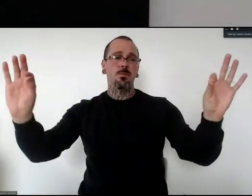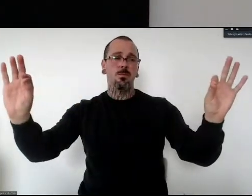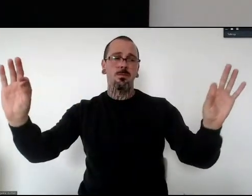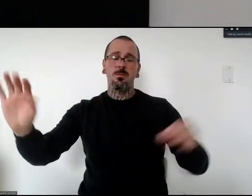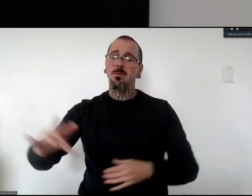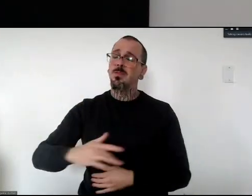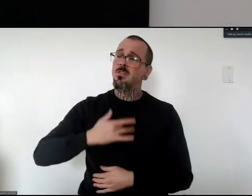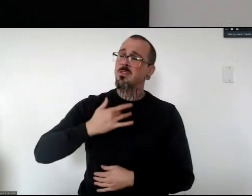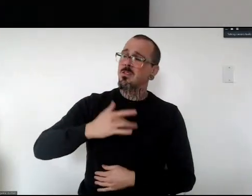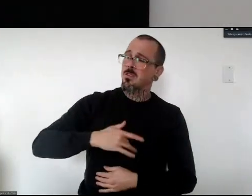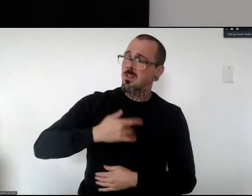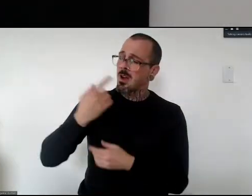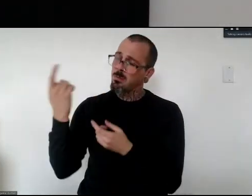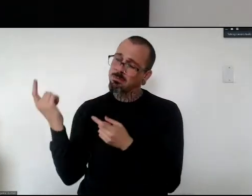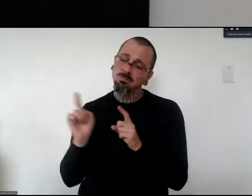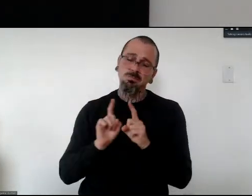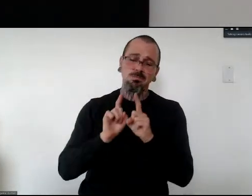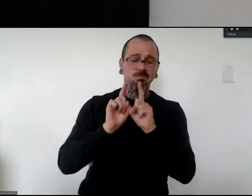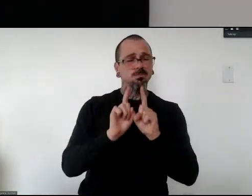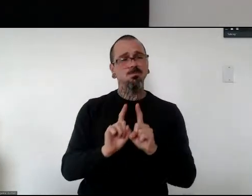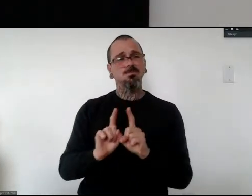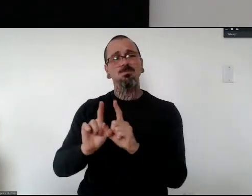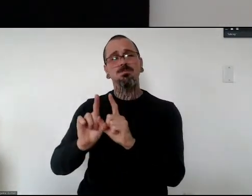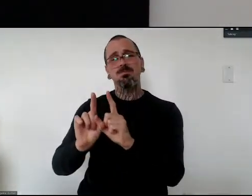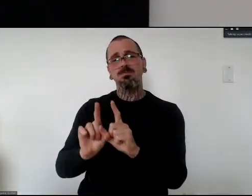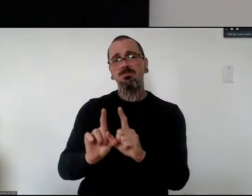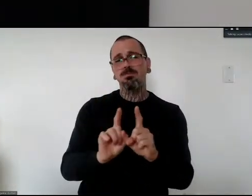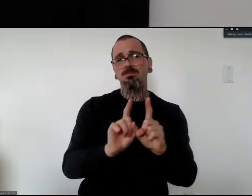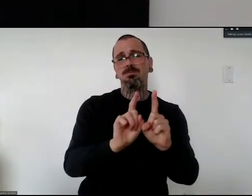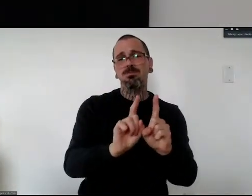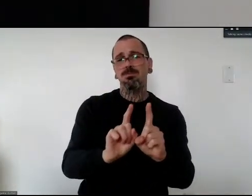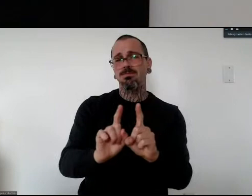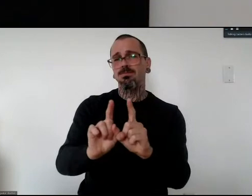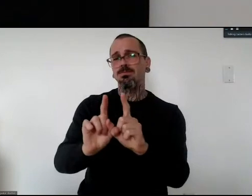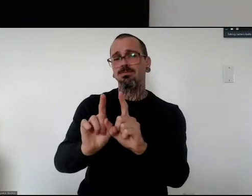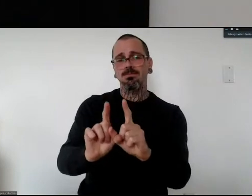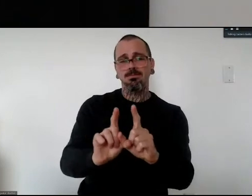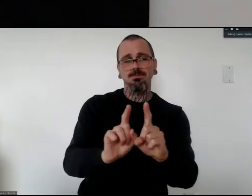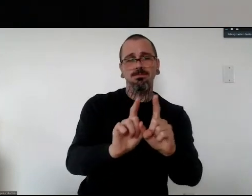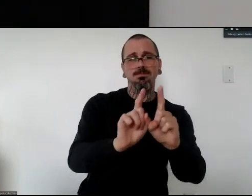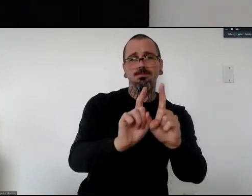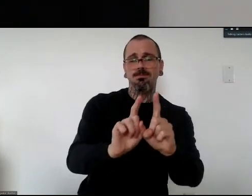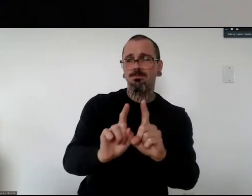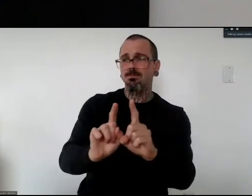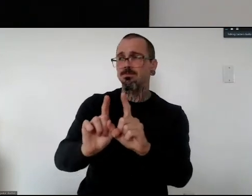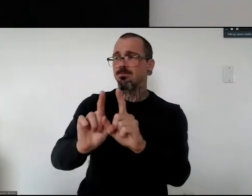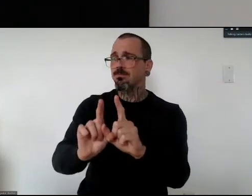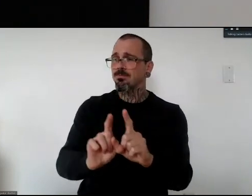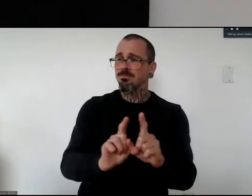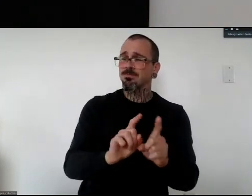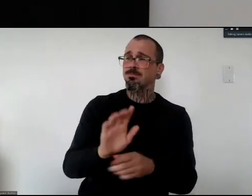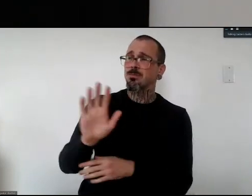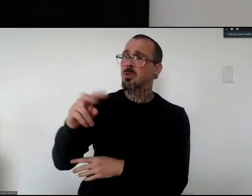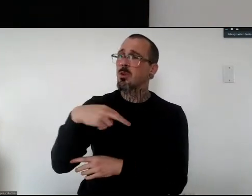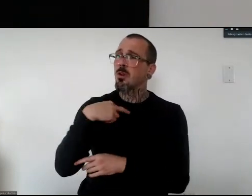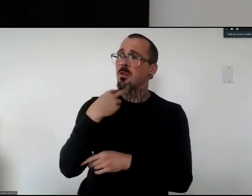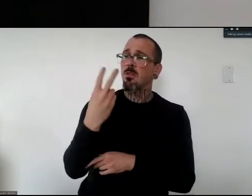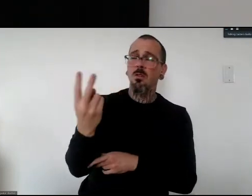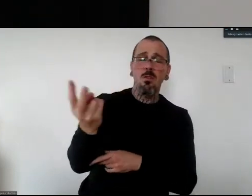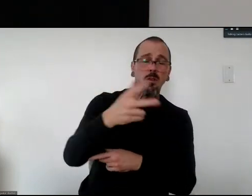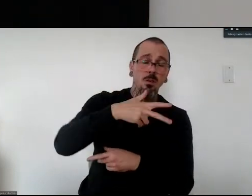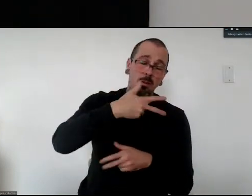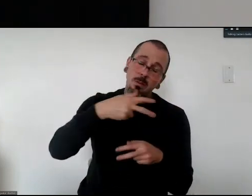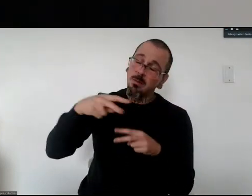with me. I hear your voice on the